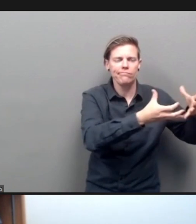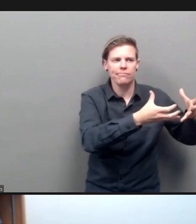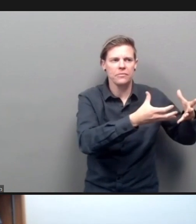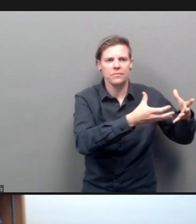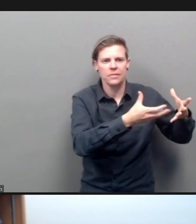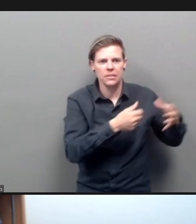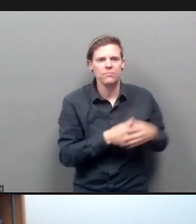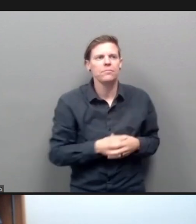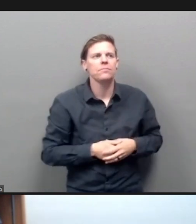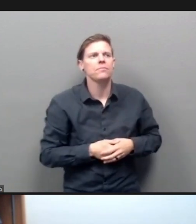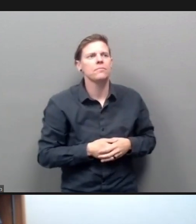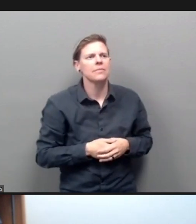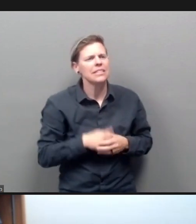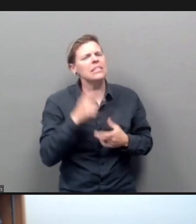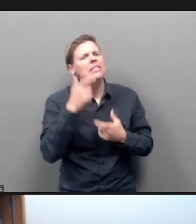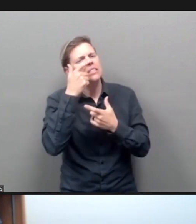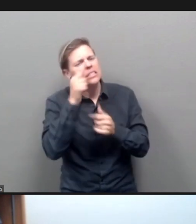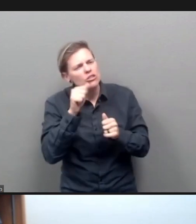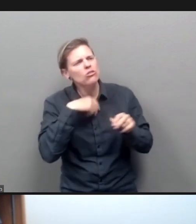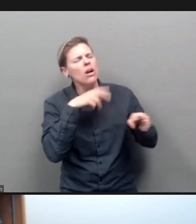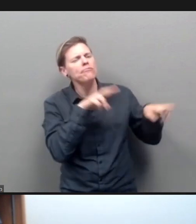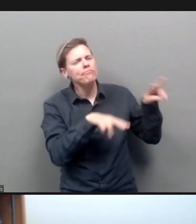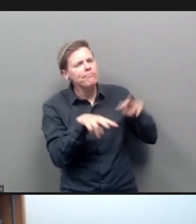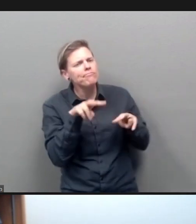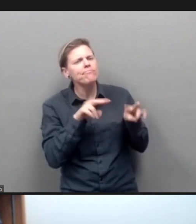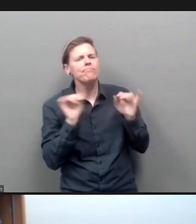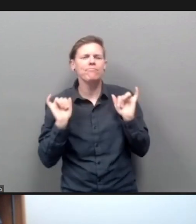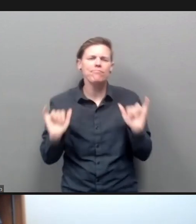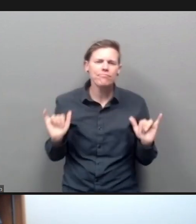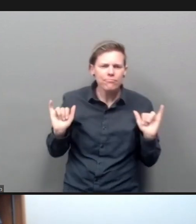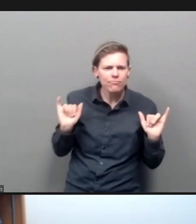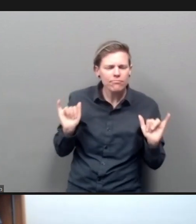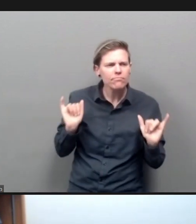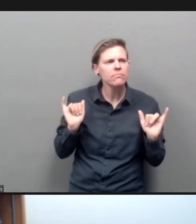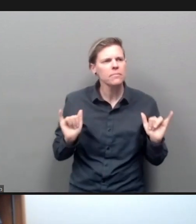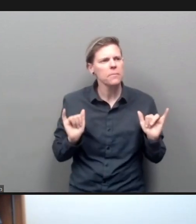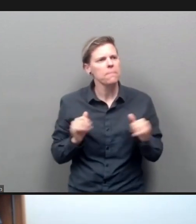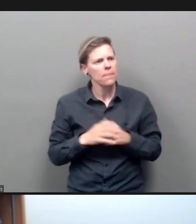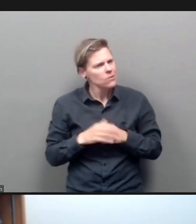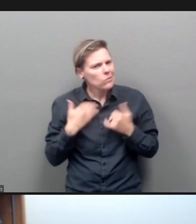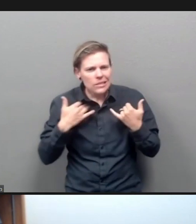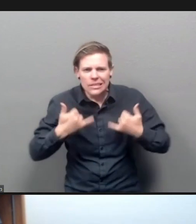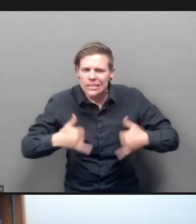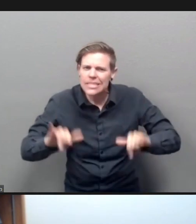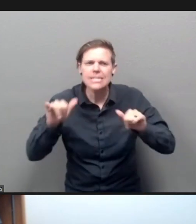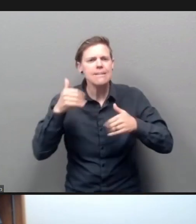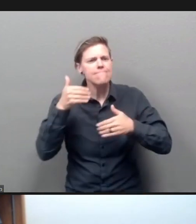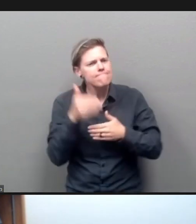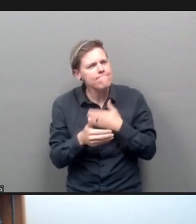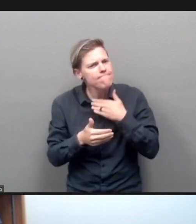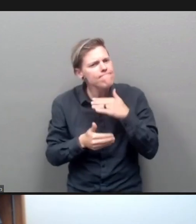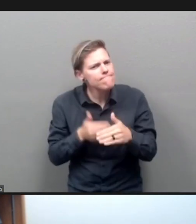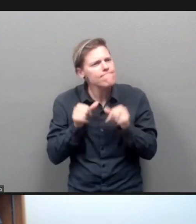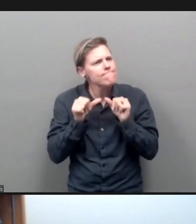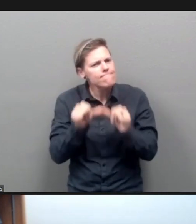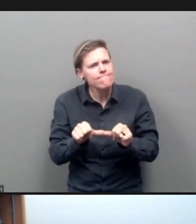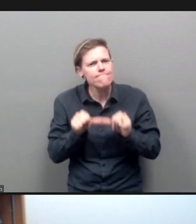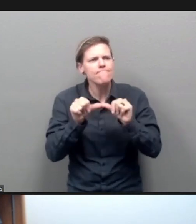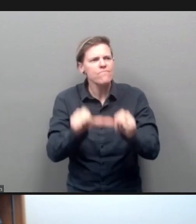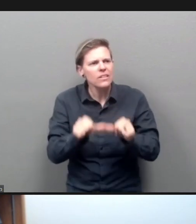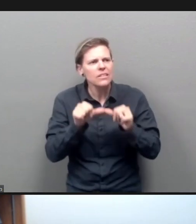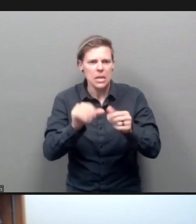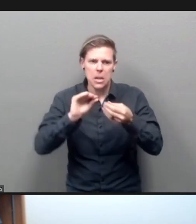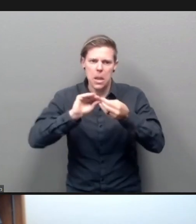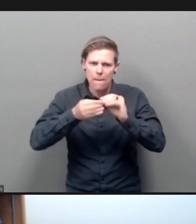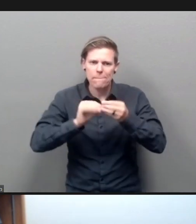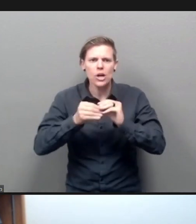It was interesting because it's still going up. It's relentlessly going up. And, it's really